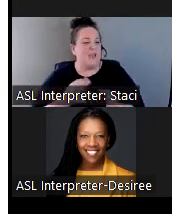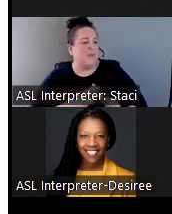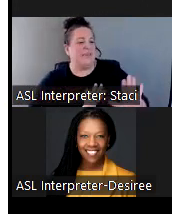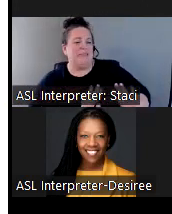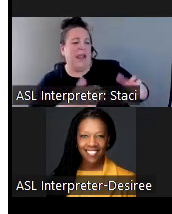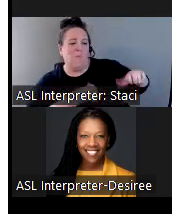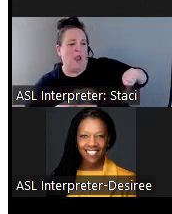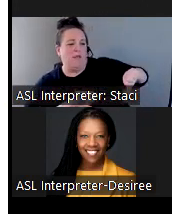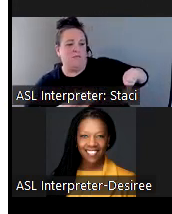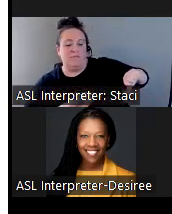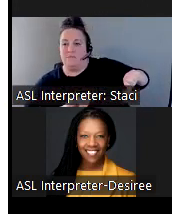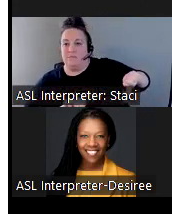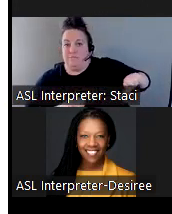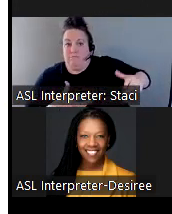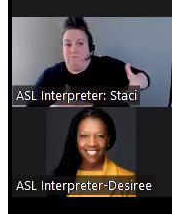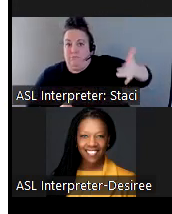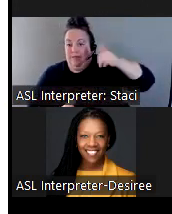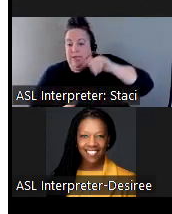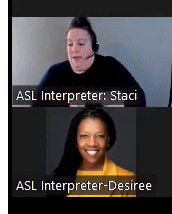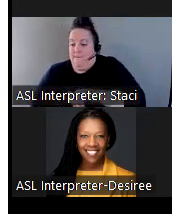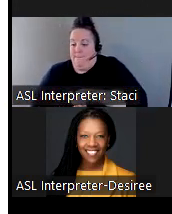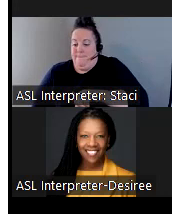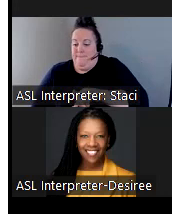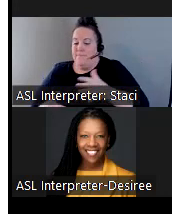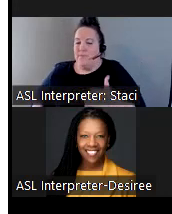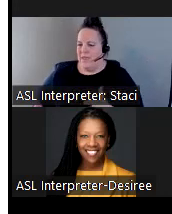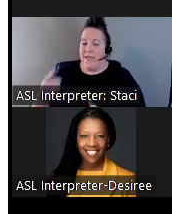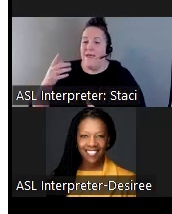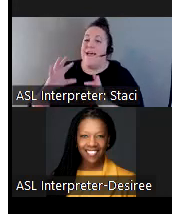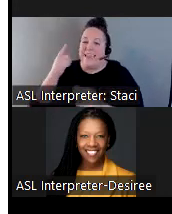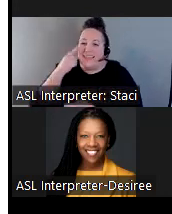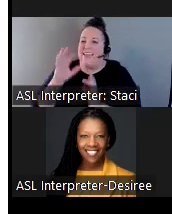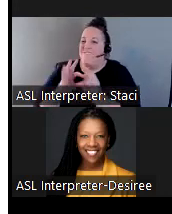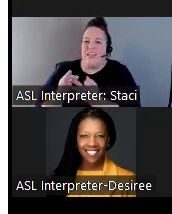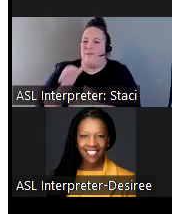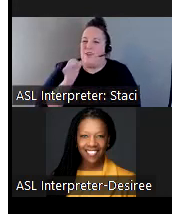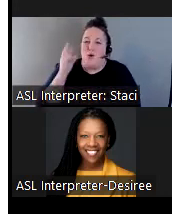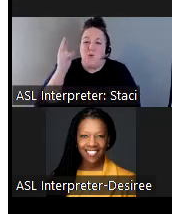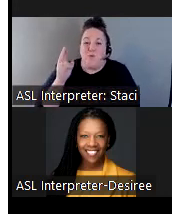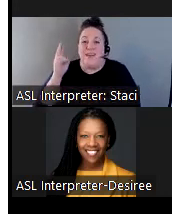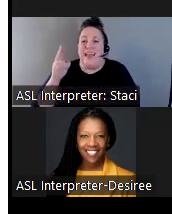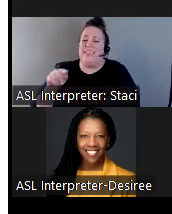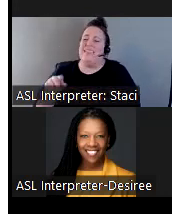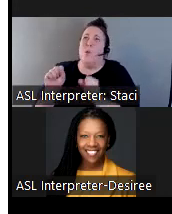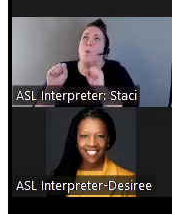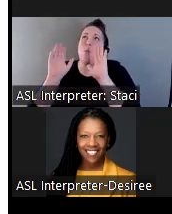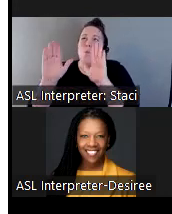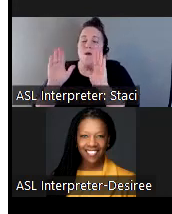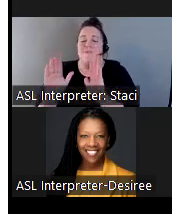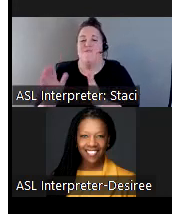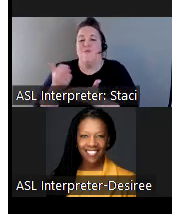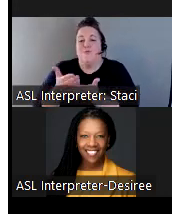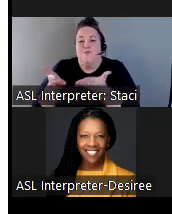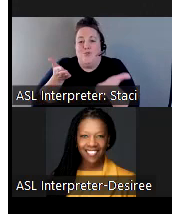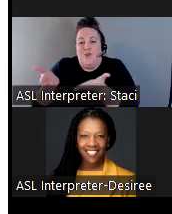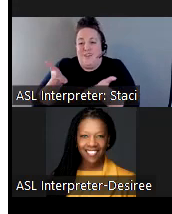then that's it. Hang up. I think sometimes families don't realize how wonderful those services can be and how much